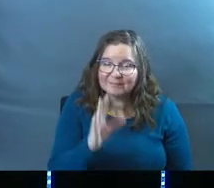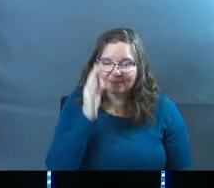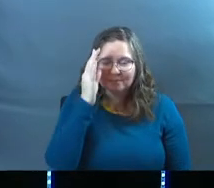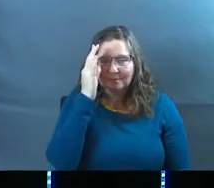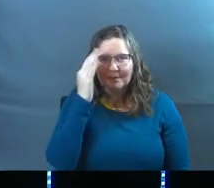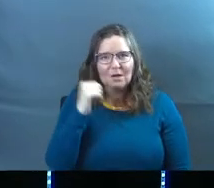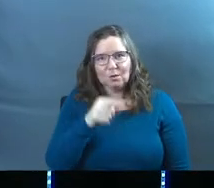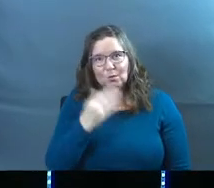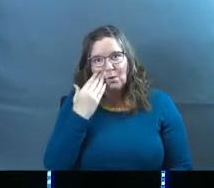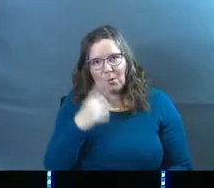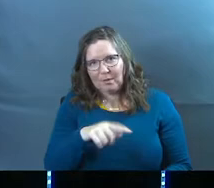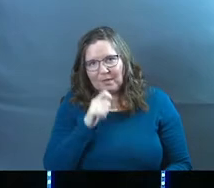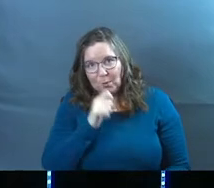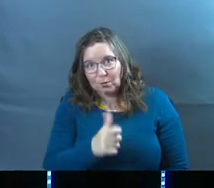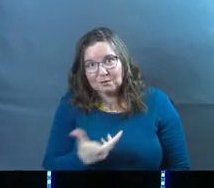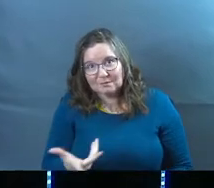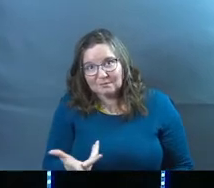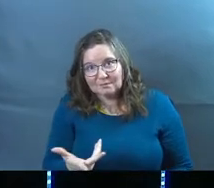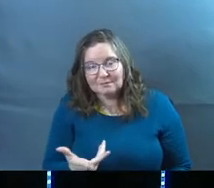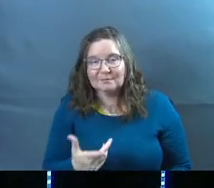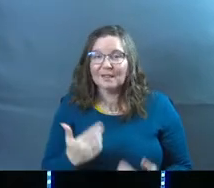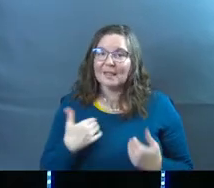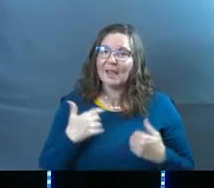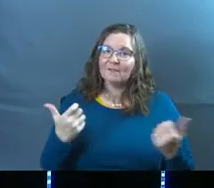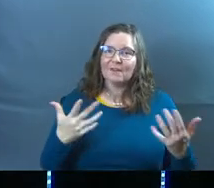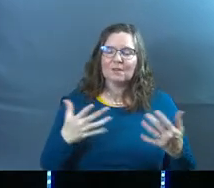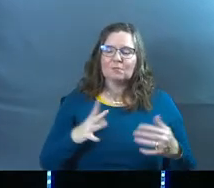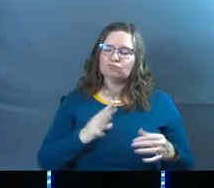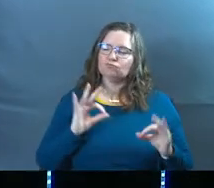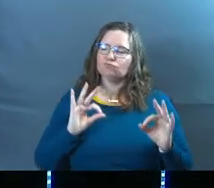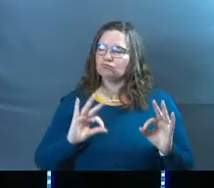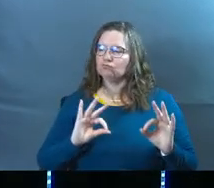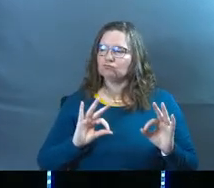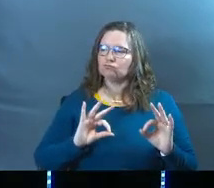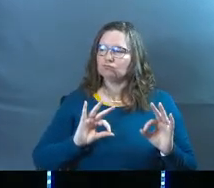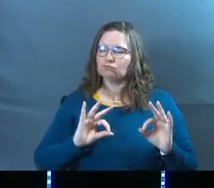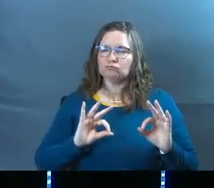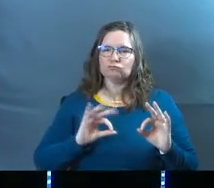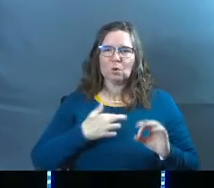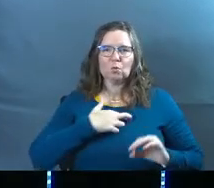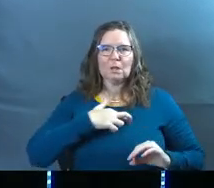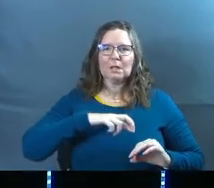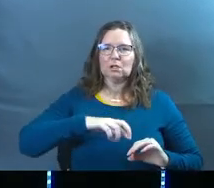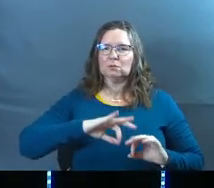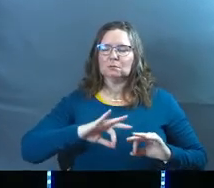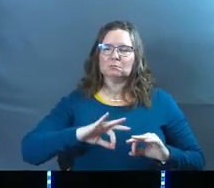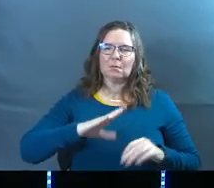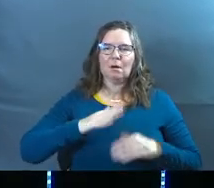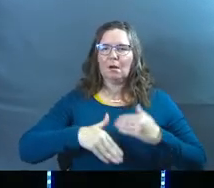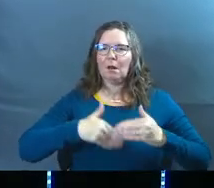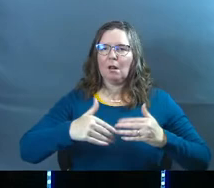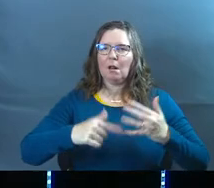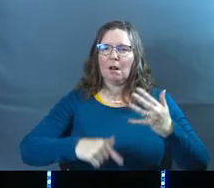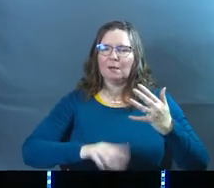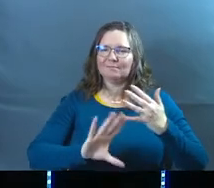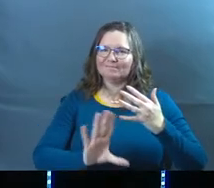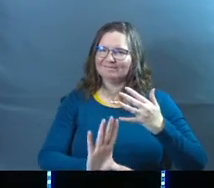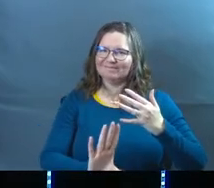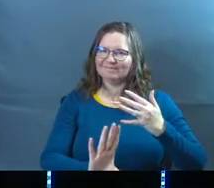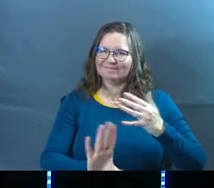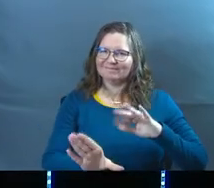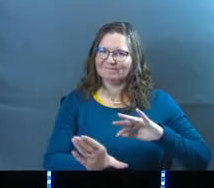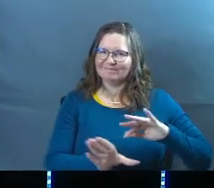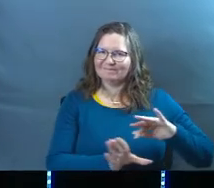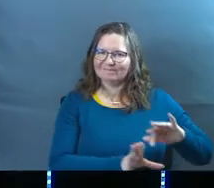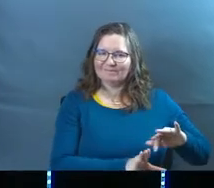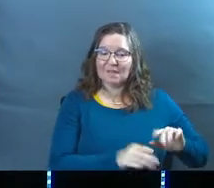And you know they weren't. They've got everything together and they're super religious. And on and on and on and it goes. He says, no,